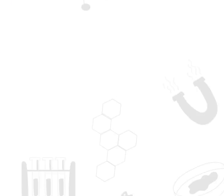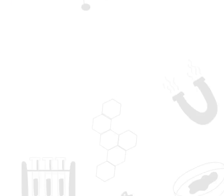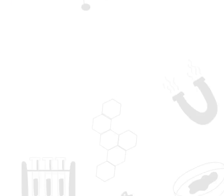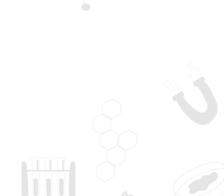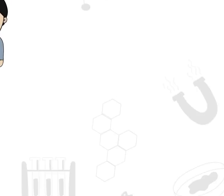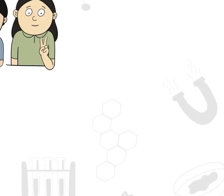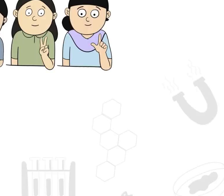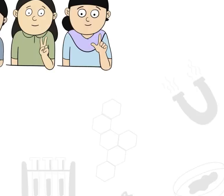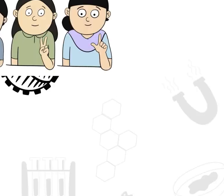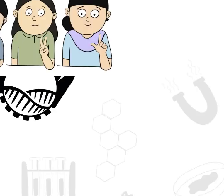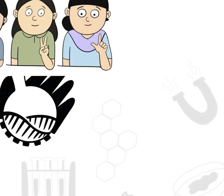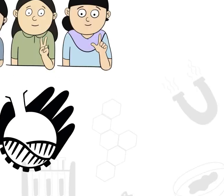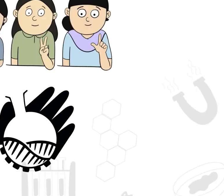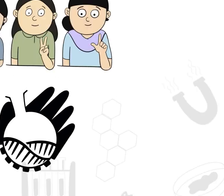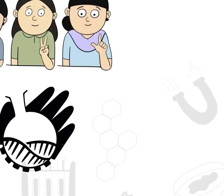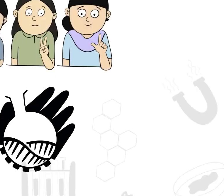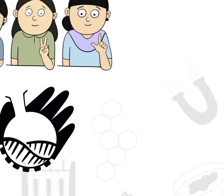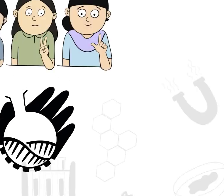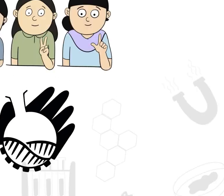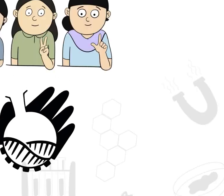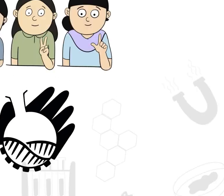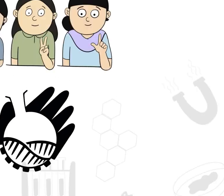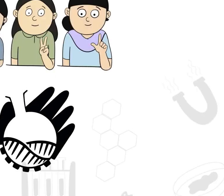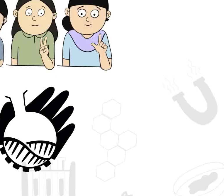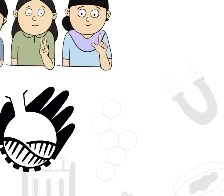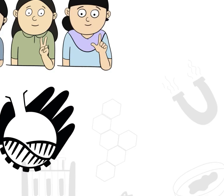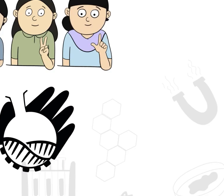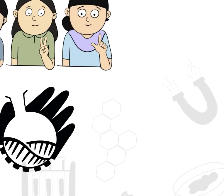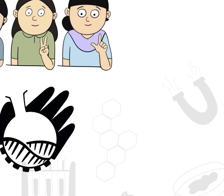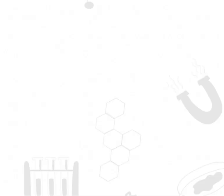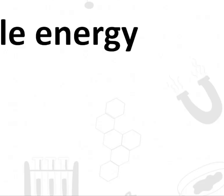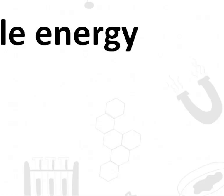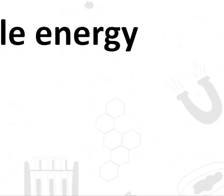Welcome to ISL enabled virtual lab of CSIR.